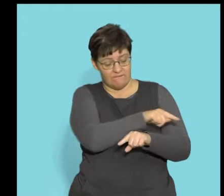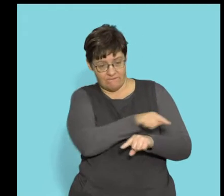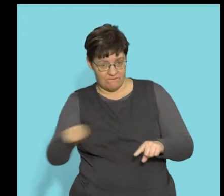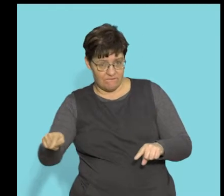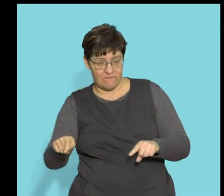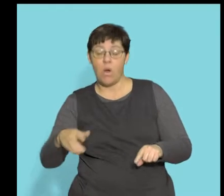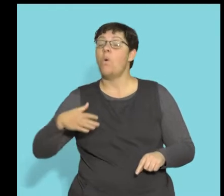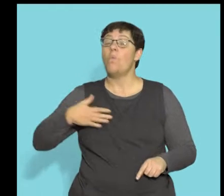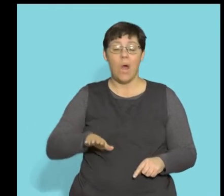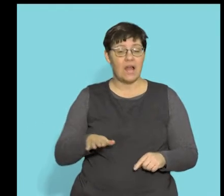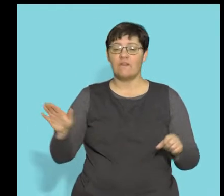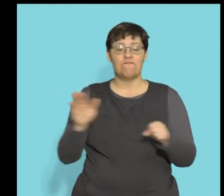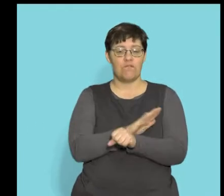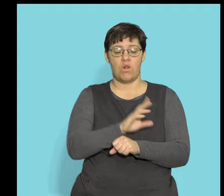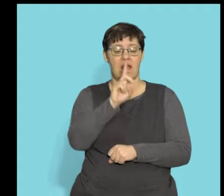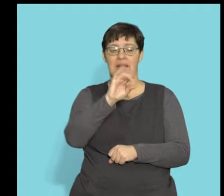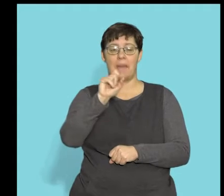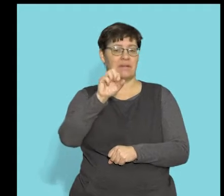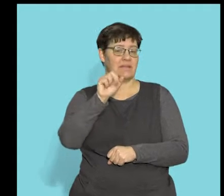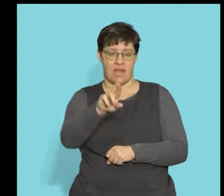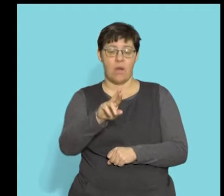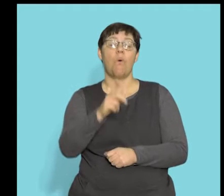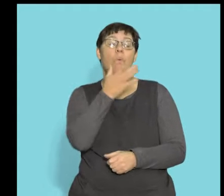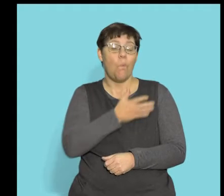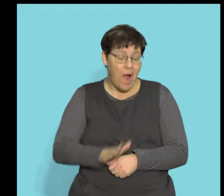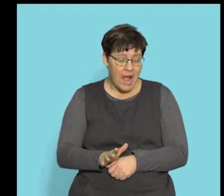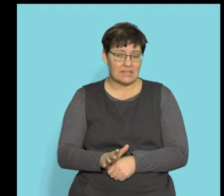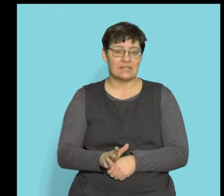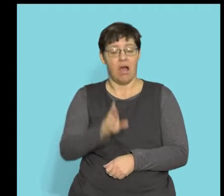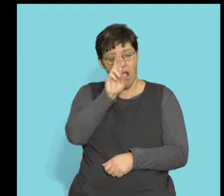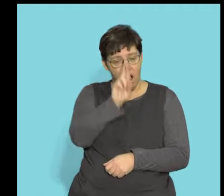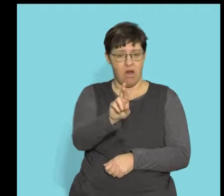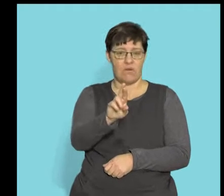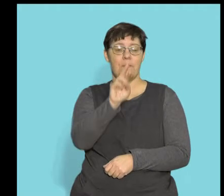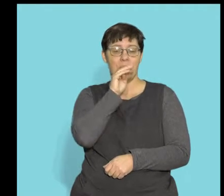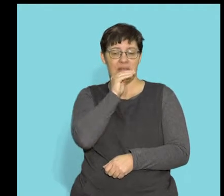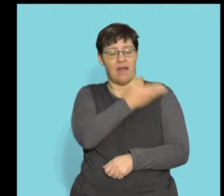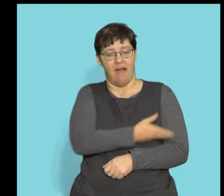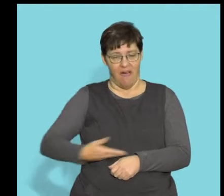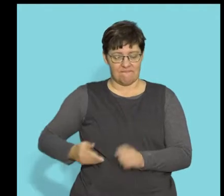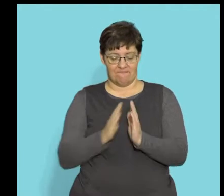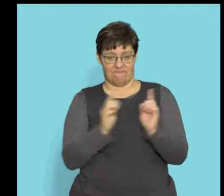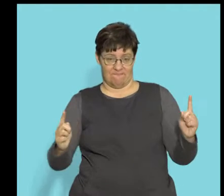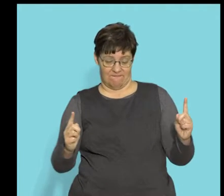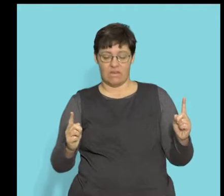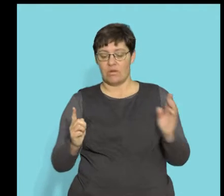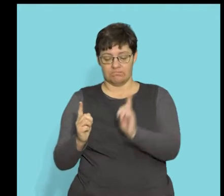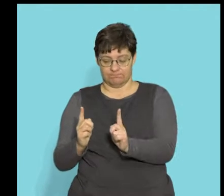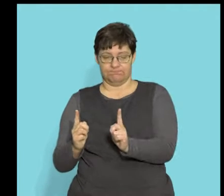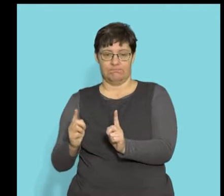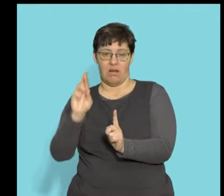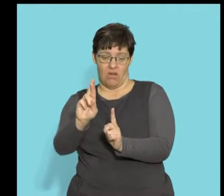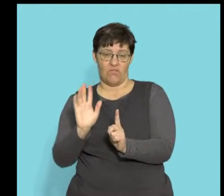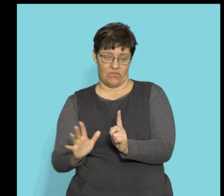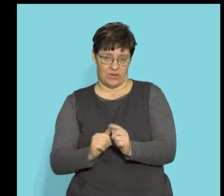want the radius, and the radius is always half of the diameter. So the volume of a cylinder is pi r squared